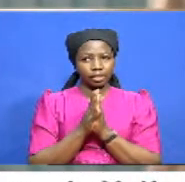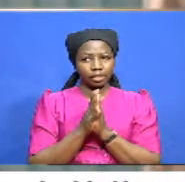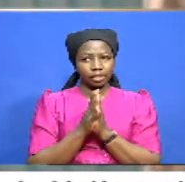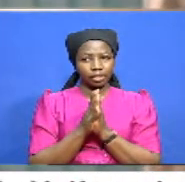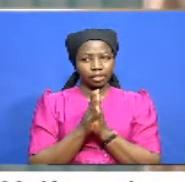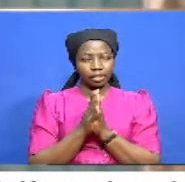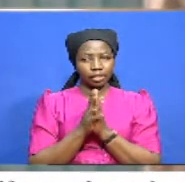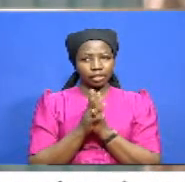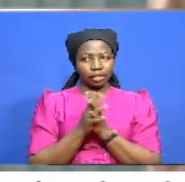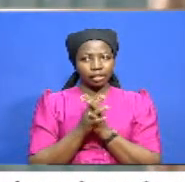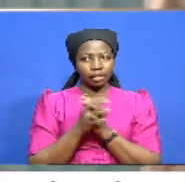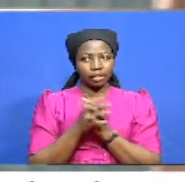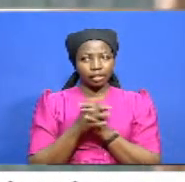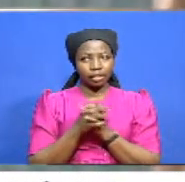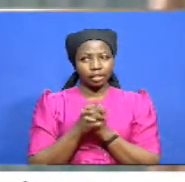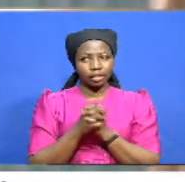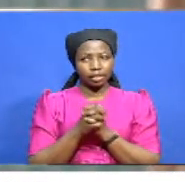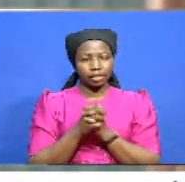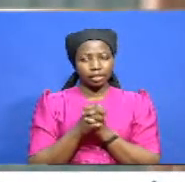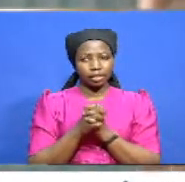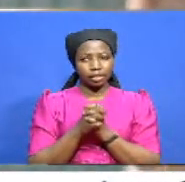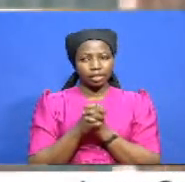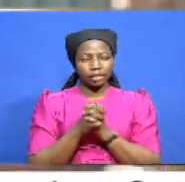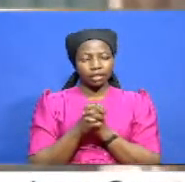time? That's all.